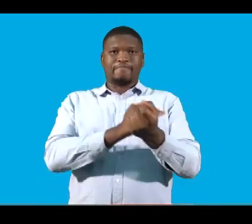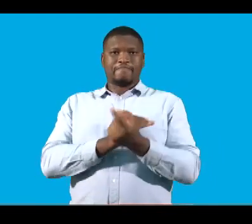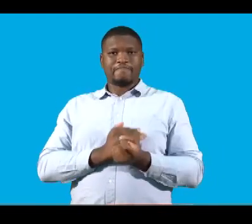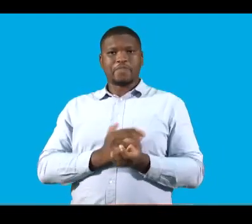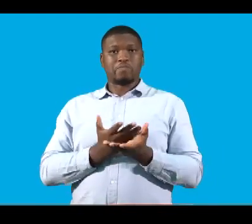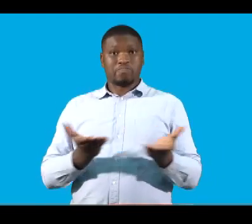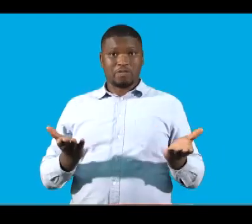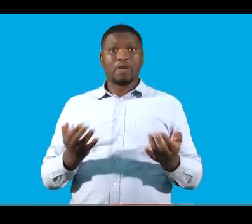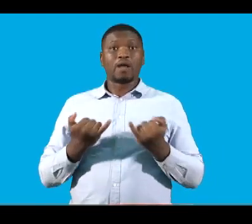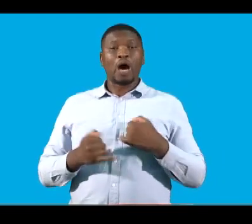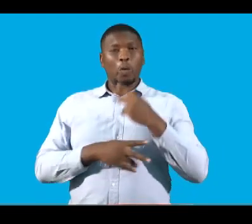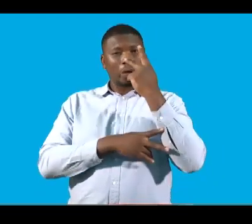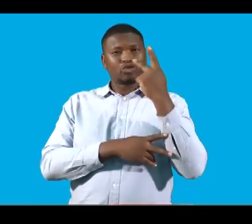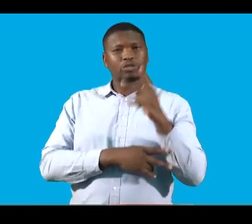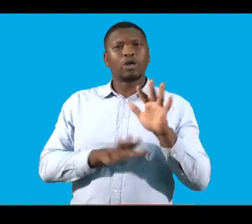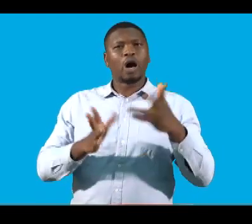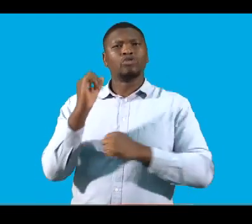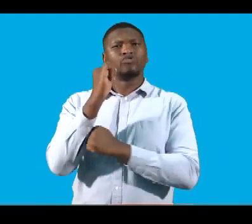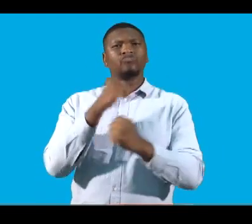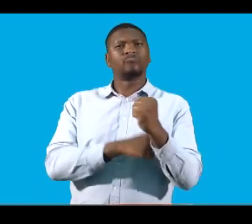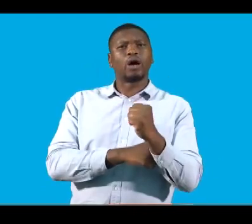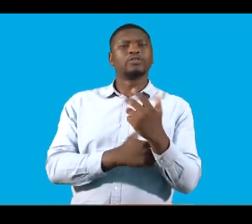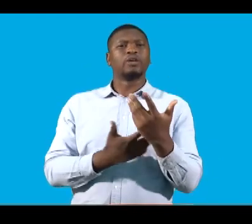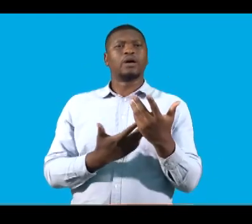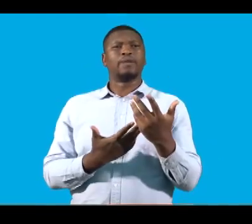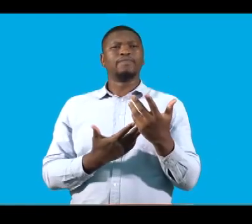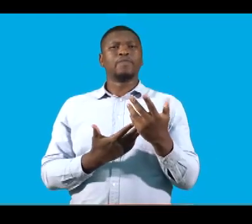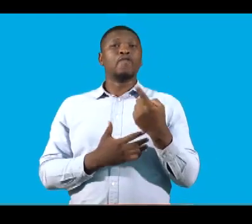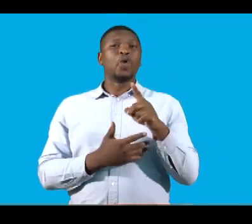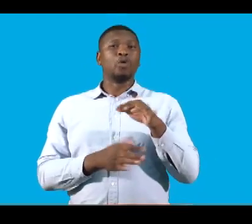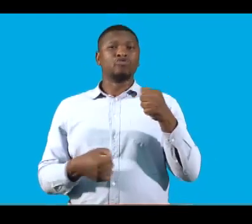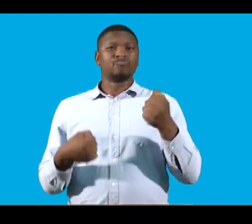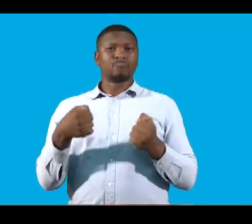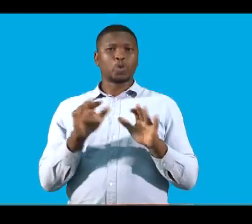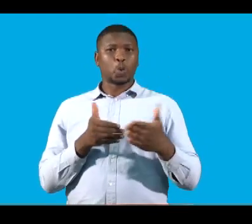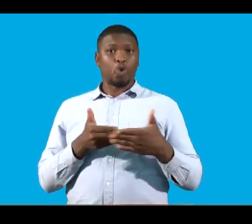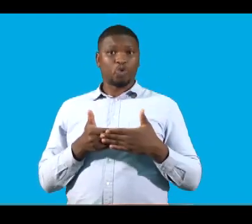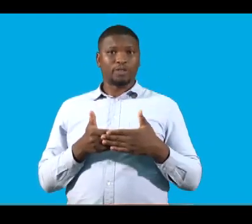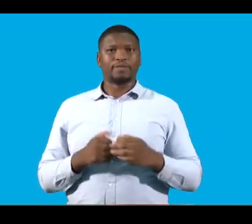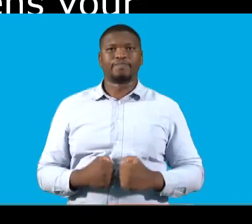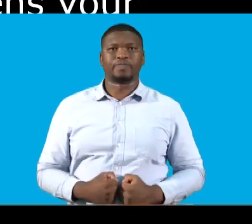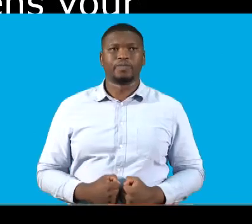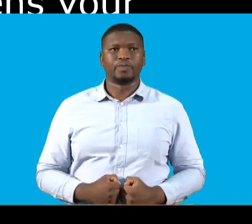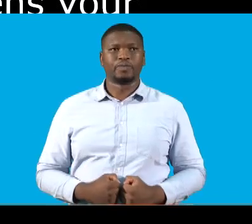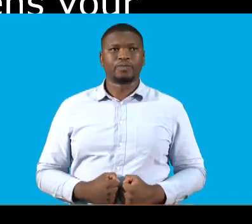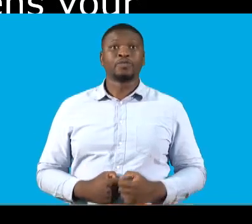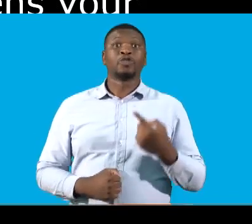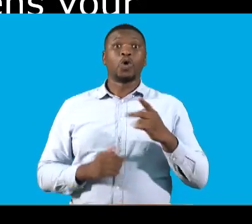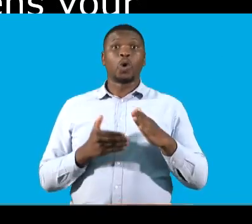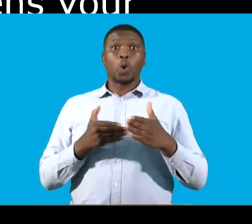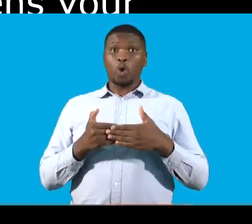are presented. Now let's look at how to structure a